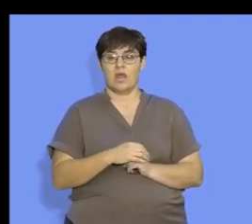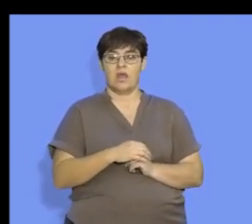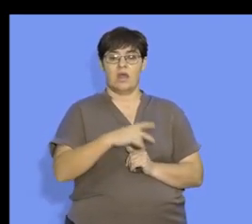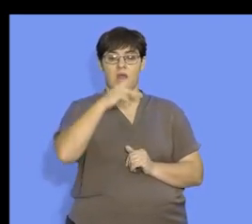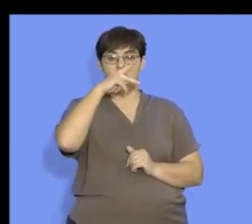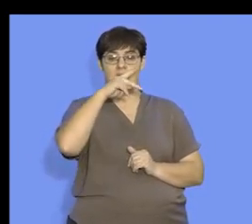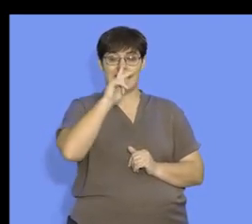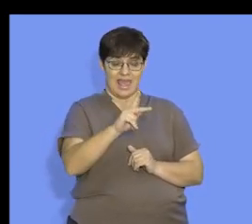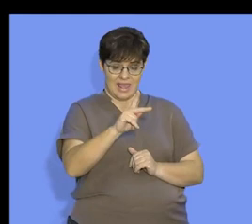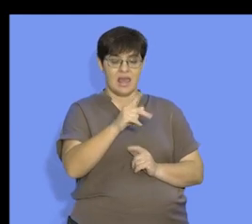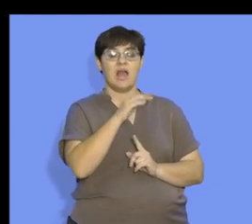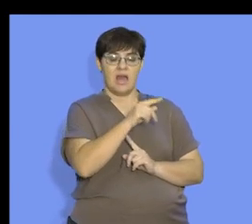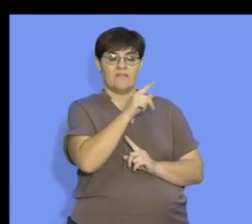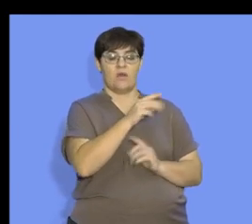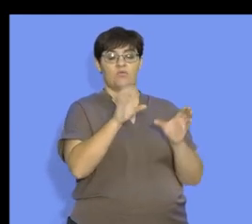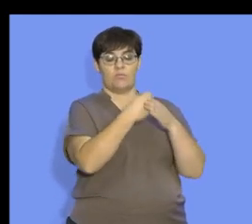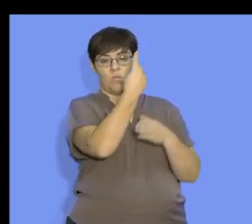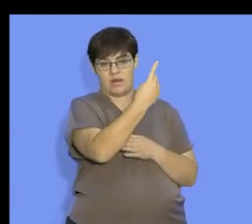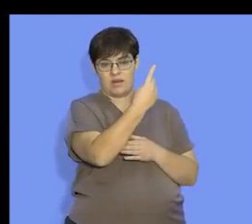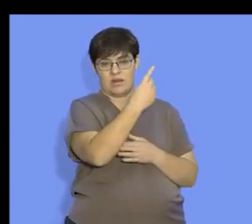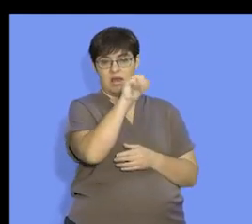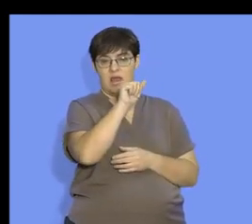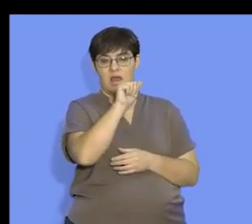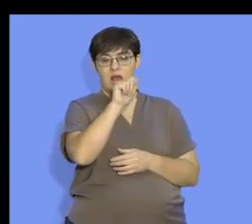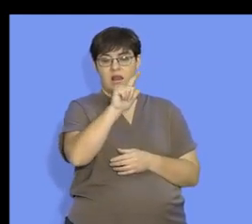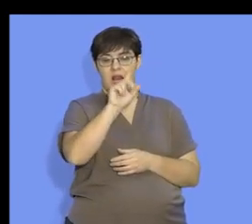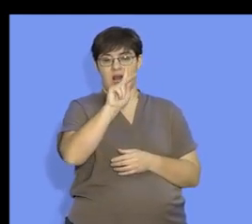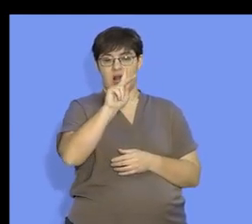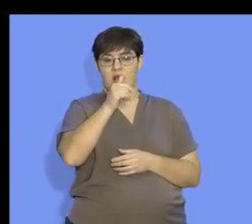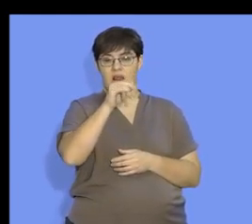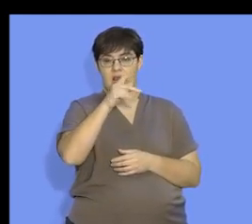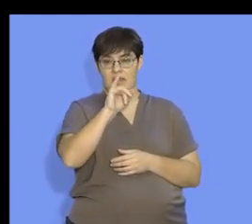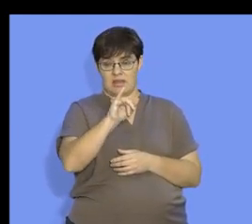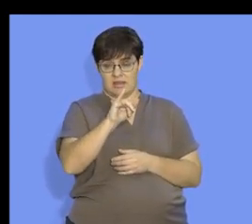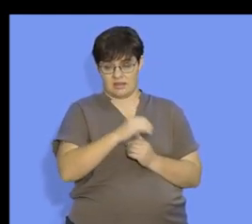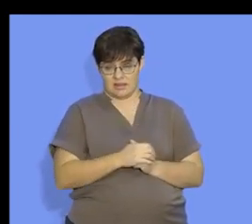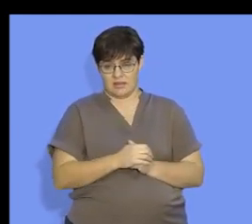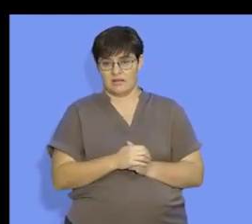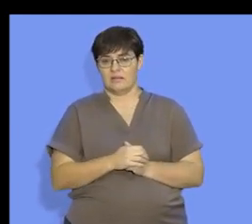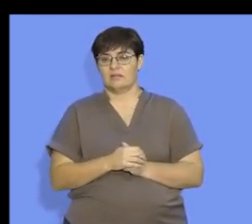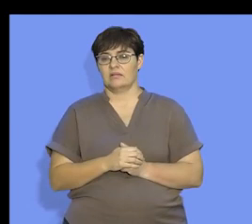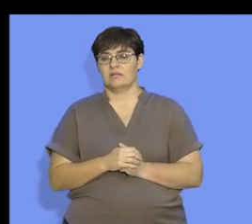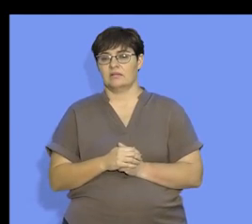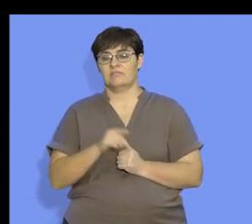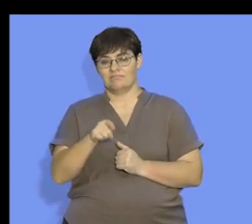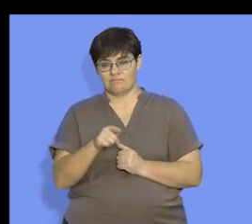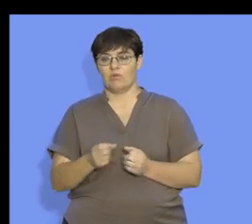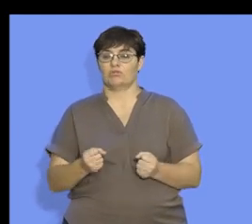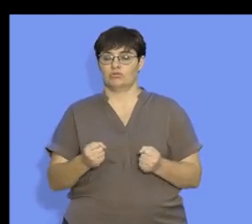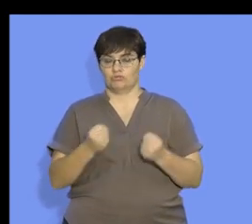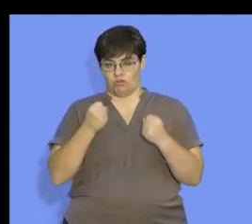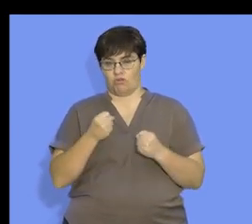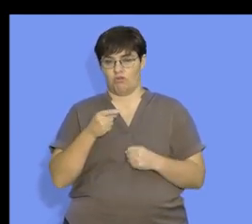1, metal, which is an alkali metal. The hydroxide of group 1 metals are